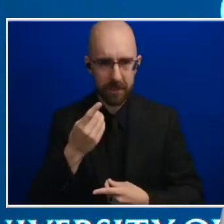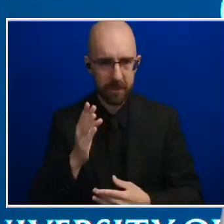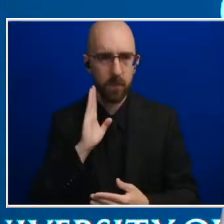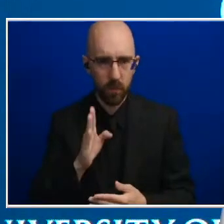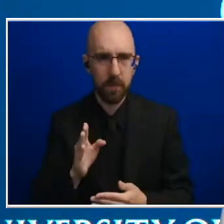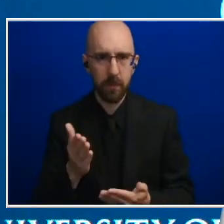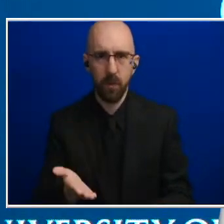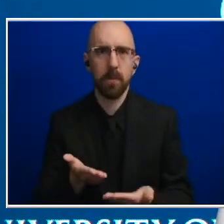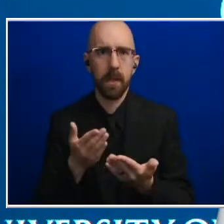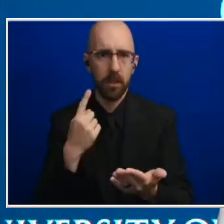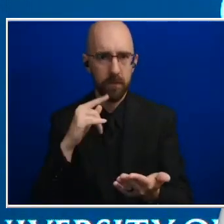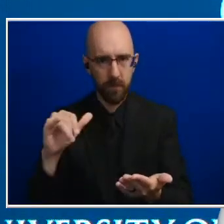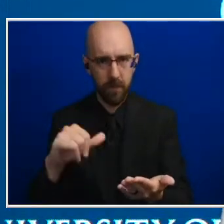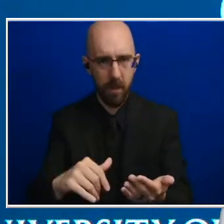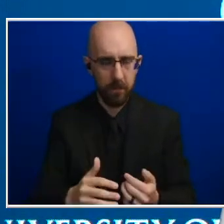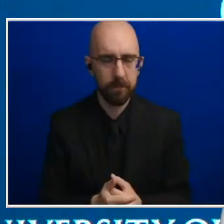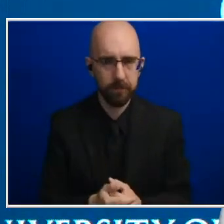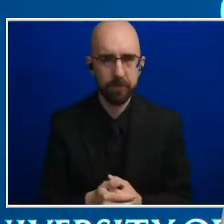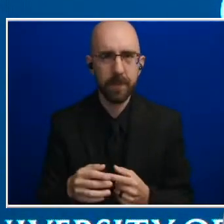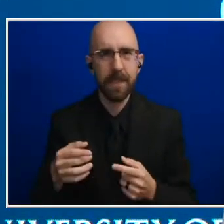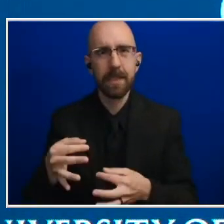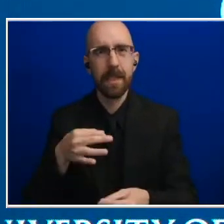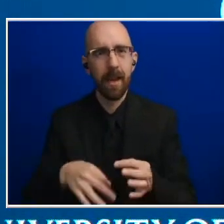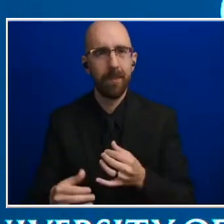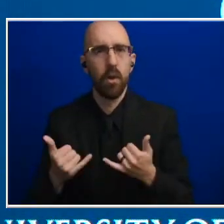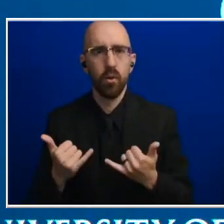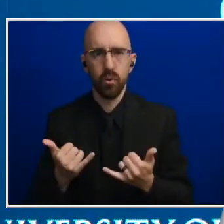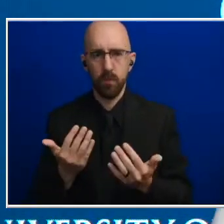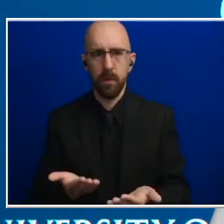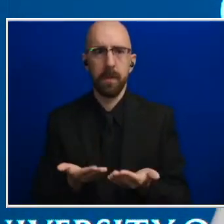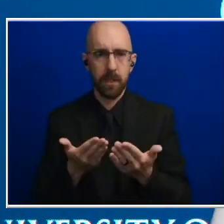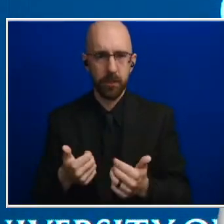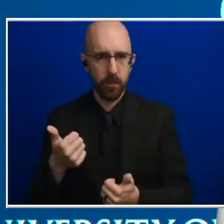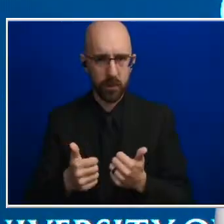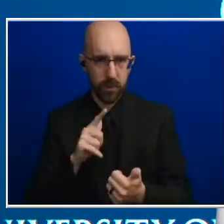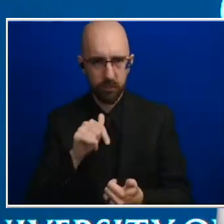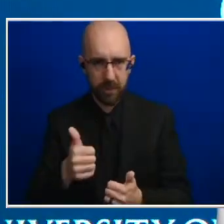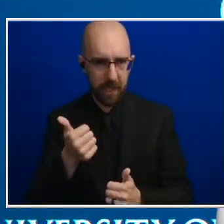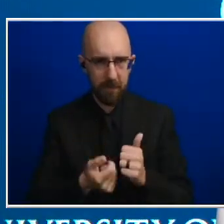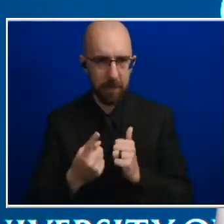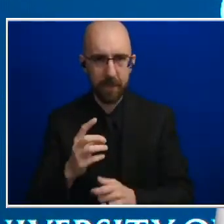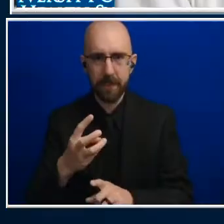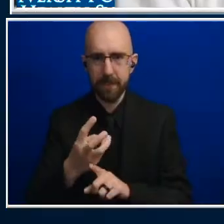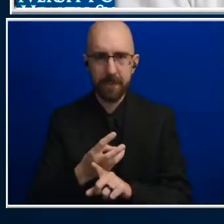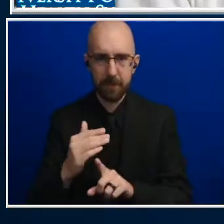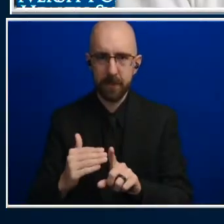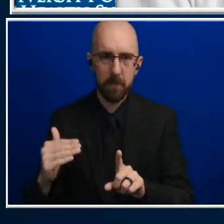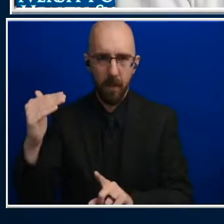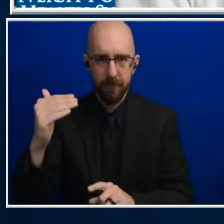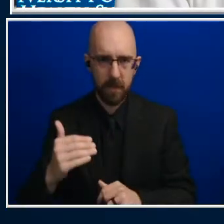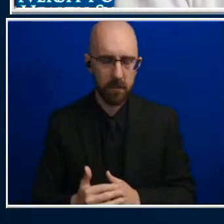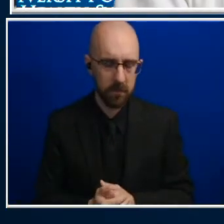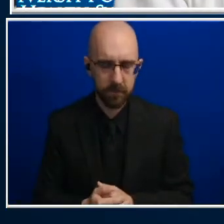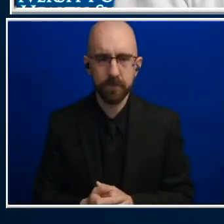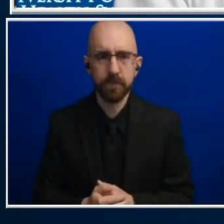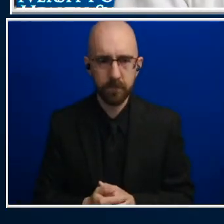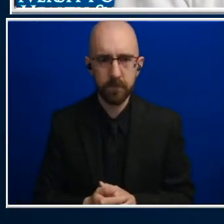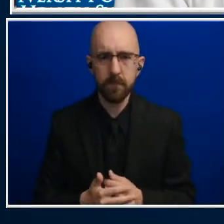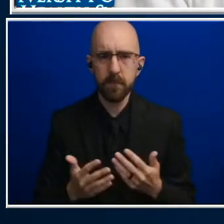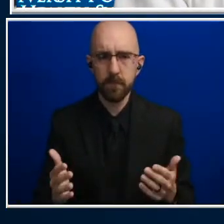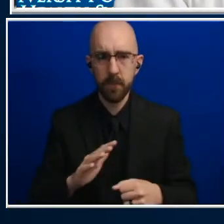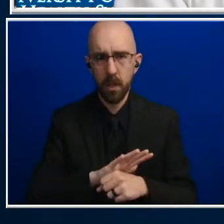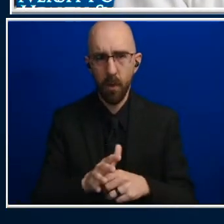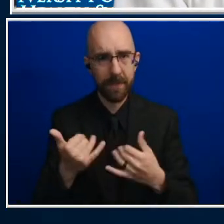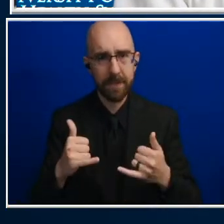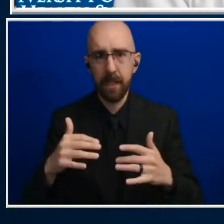that, as opposed to the current recommendation, which is really everybody 6 months and over. So COVID's still out there. We definitely